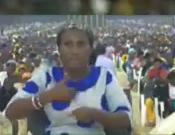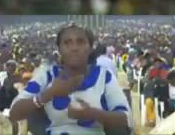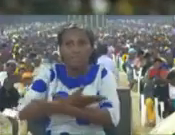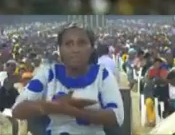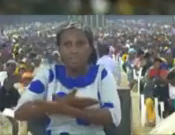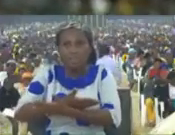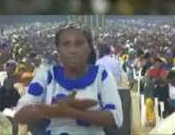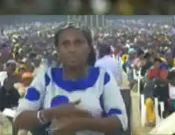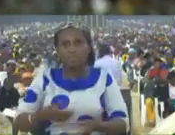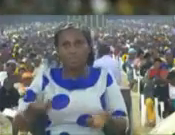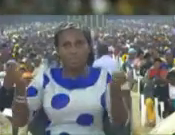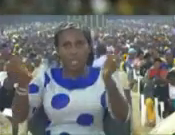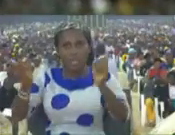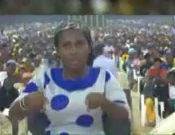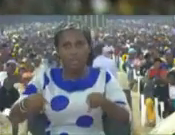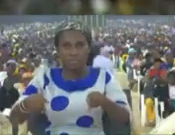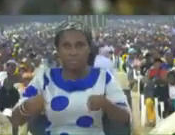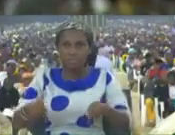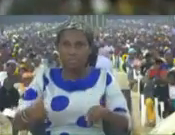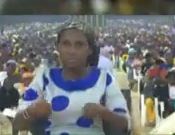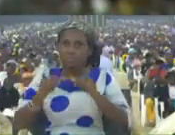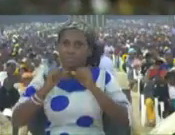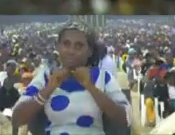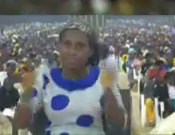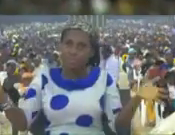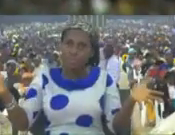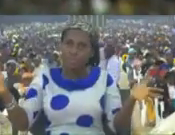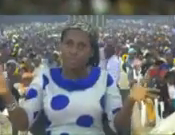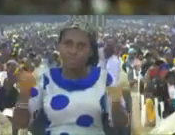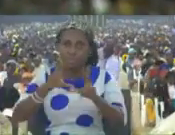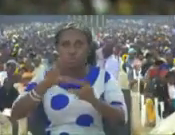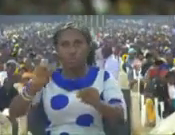And then the year gone. No pregnancy.